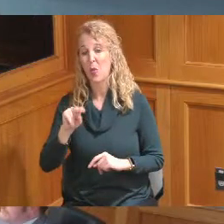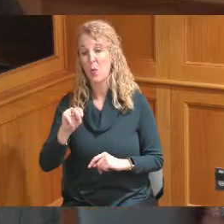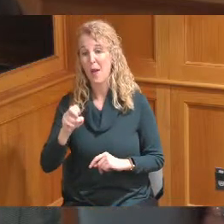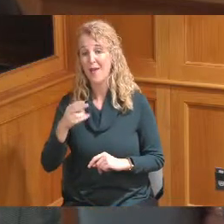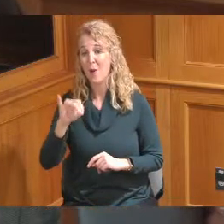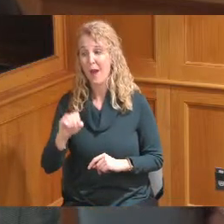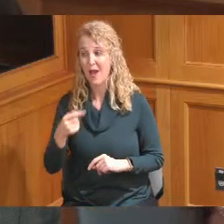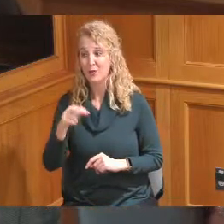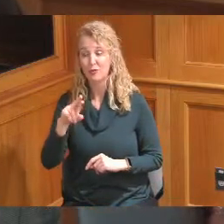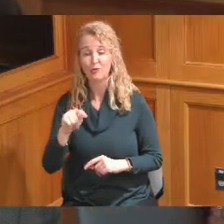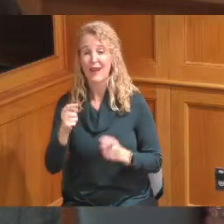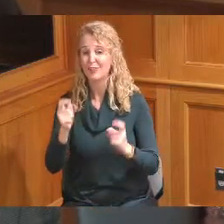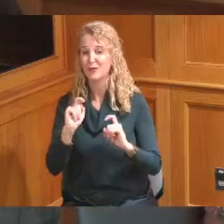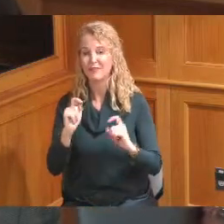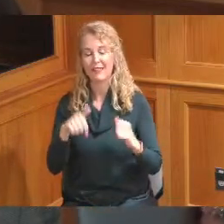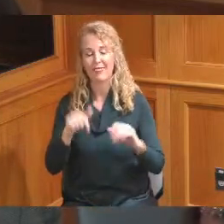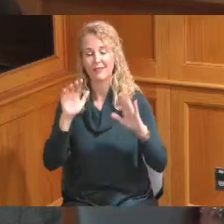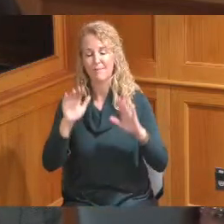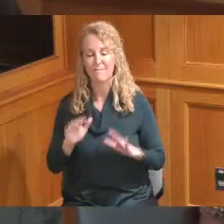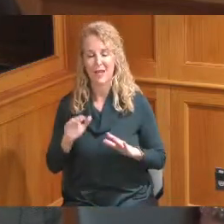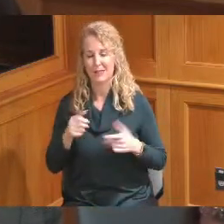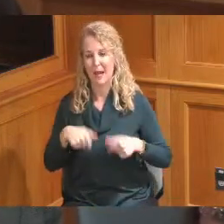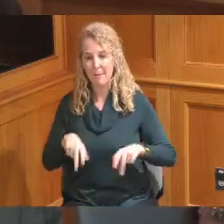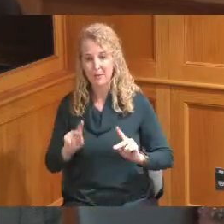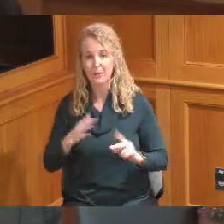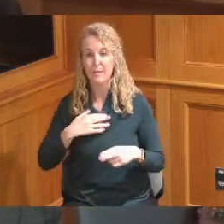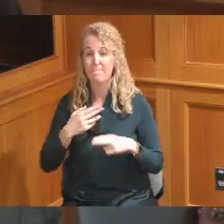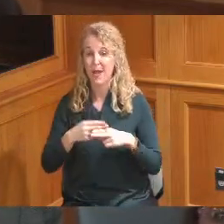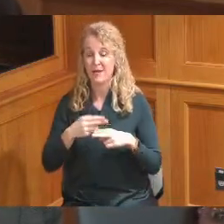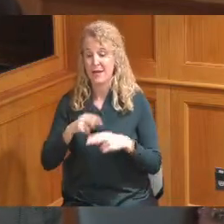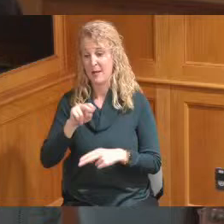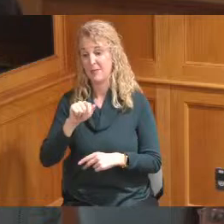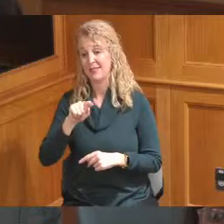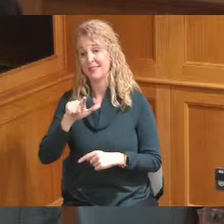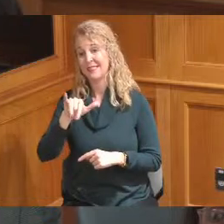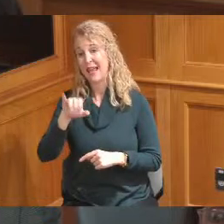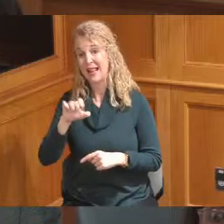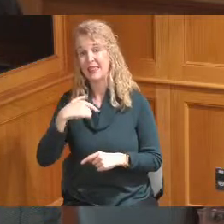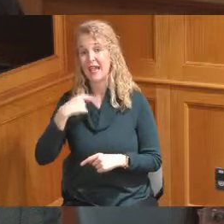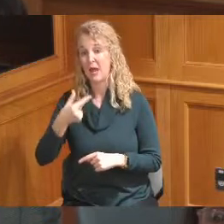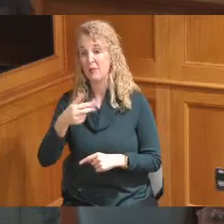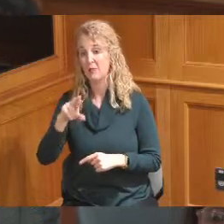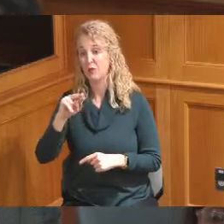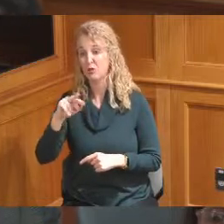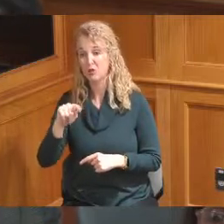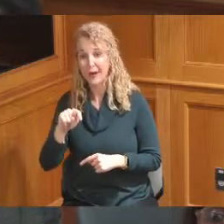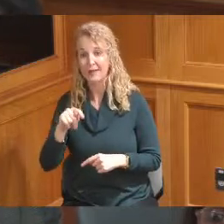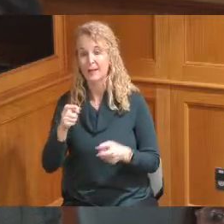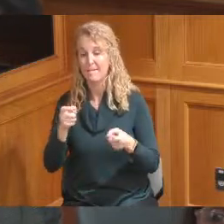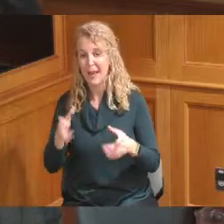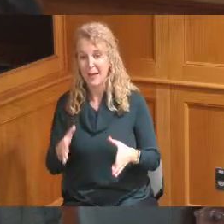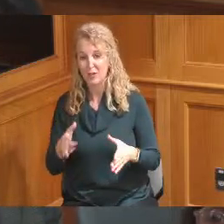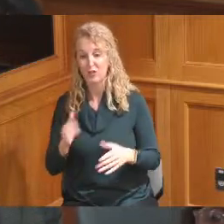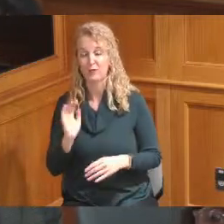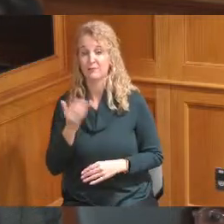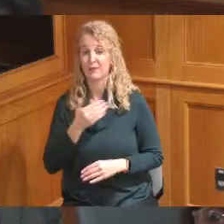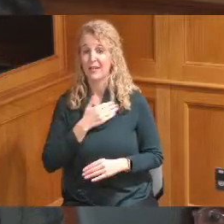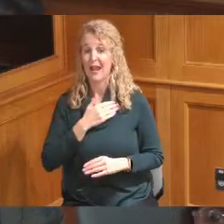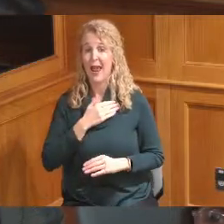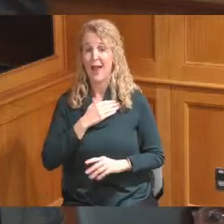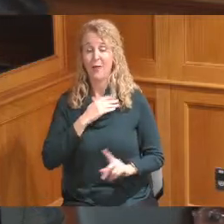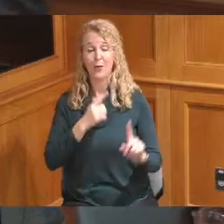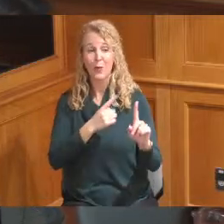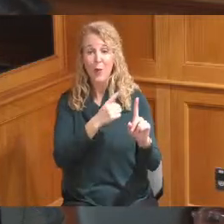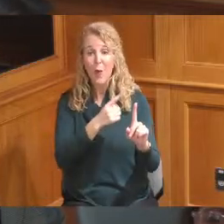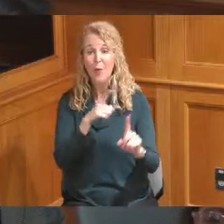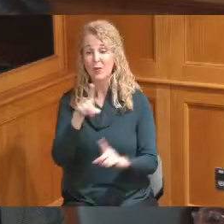to allow us to do this impactful work. My name is Madeline Anderson, and I'm the grants manager for Easter Seals Redwood. Our mission is to advance